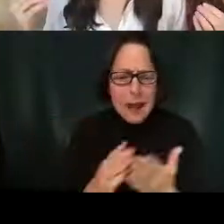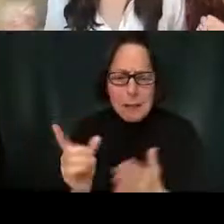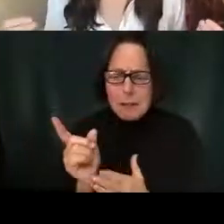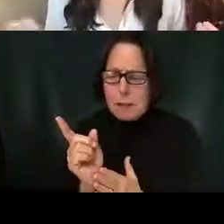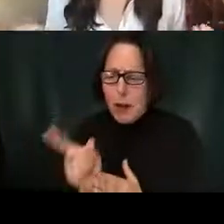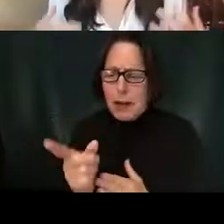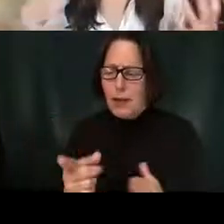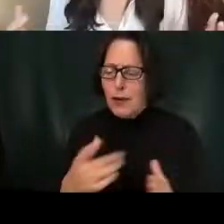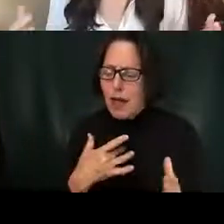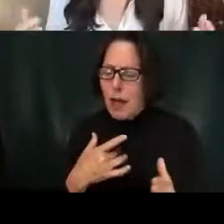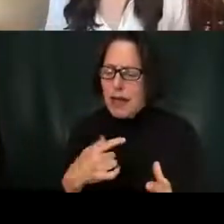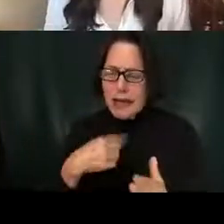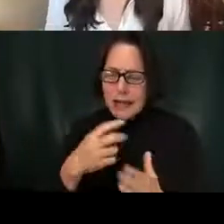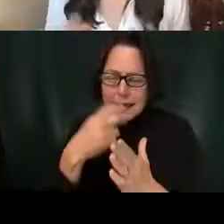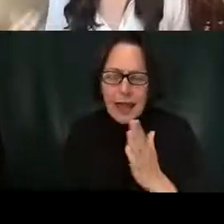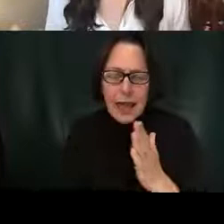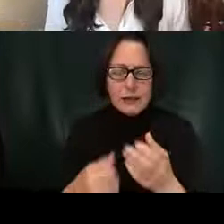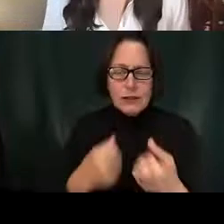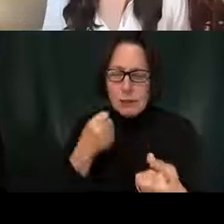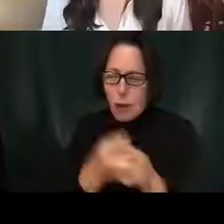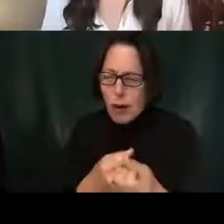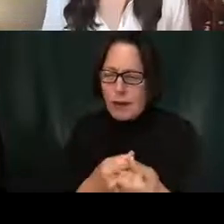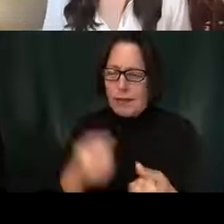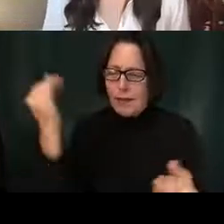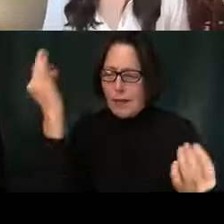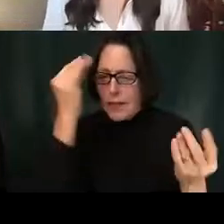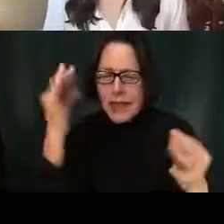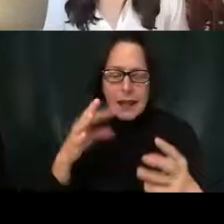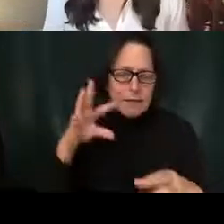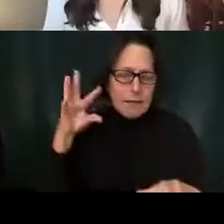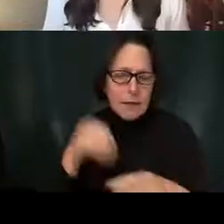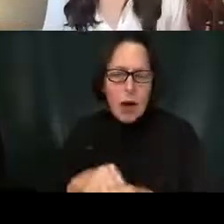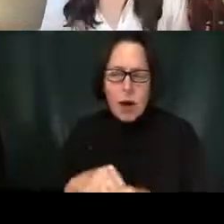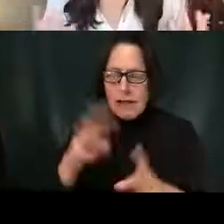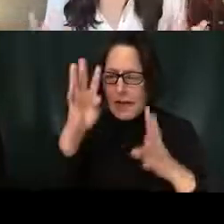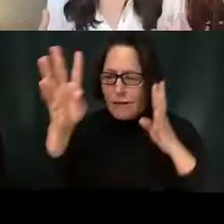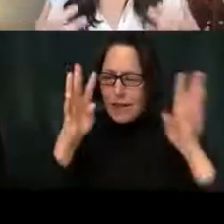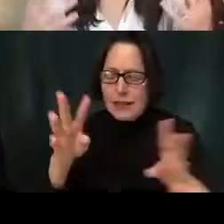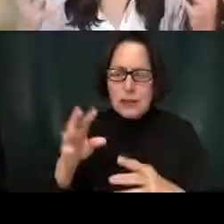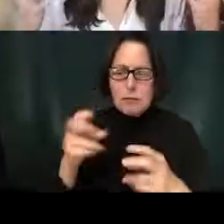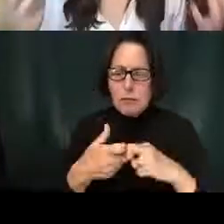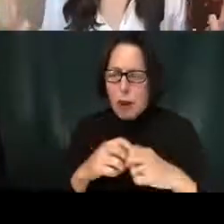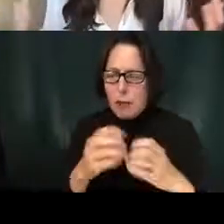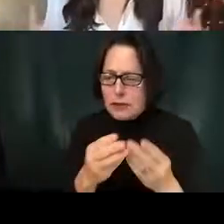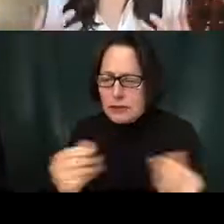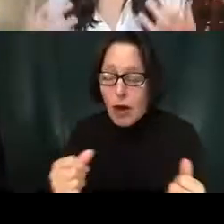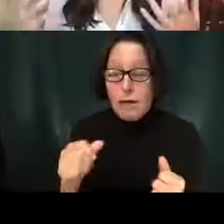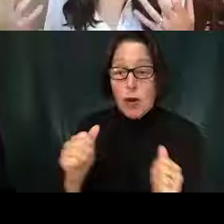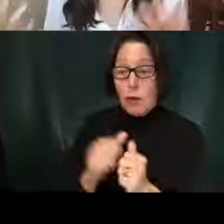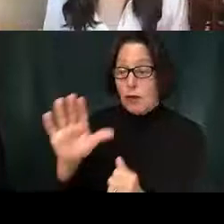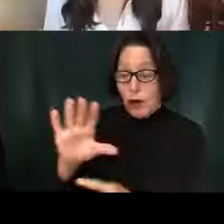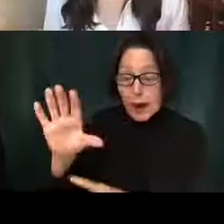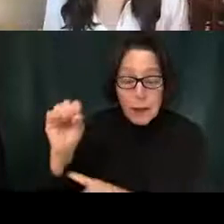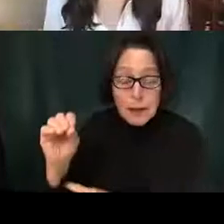engaged and supported to think and take initiative for problem solving and innovation at your company or